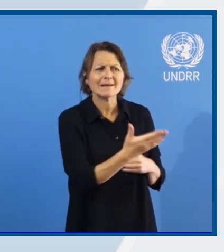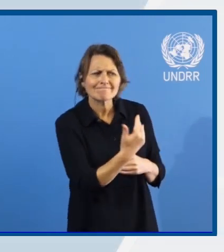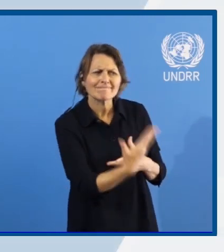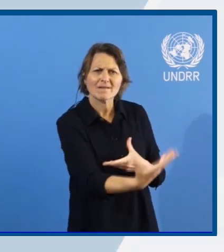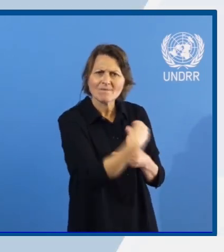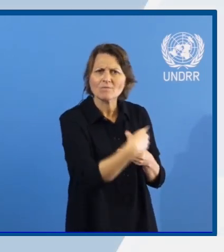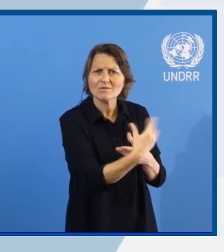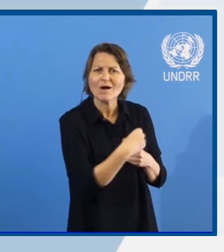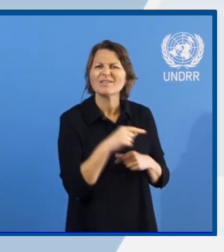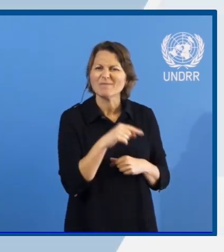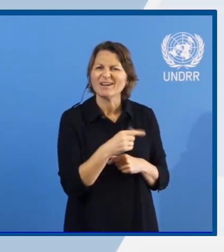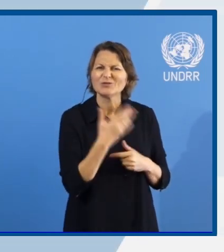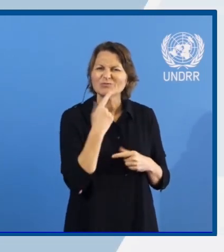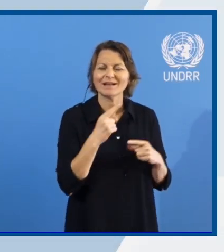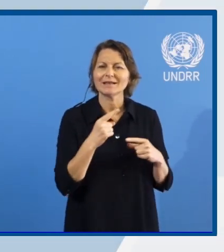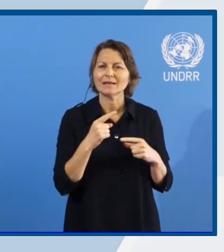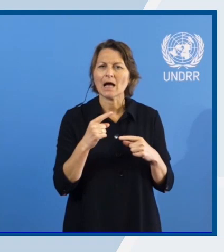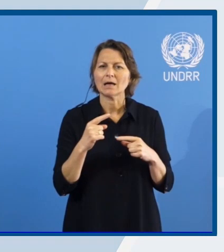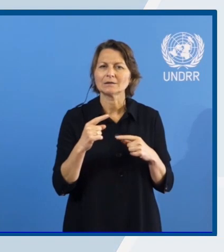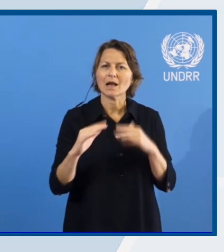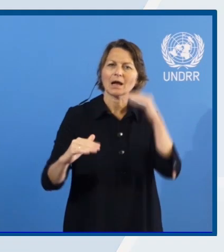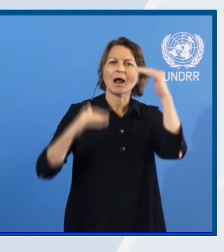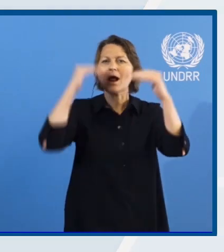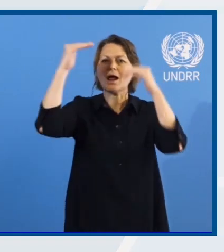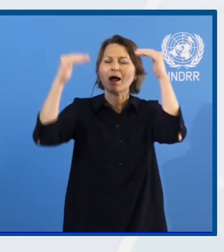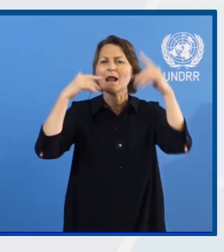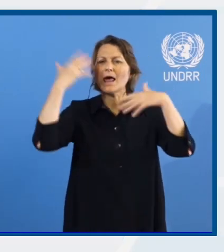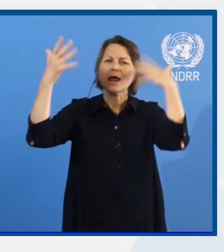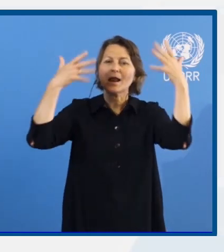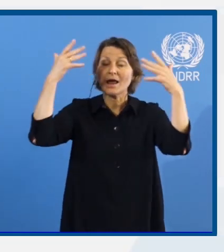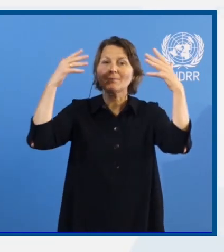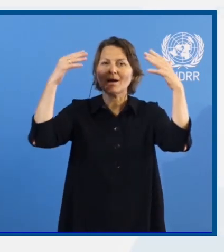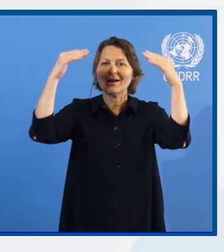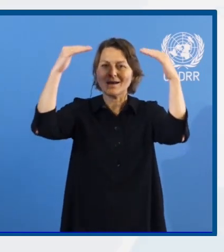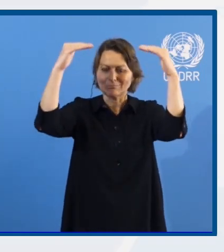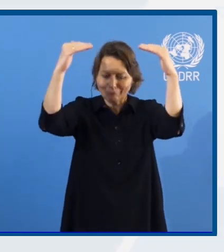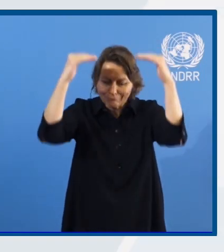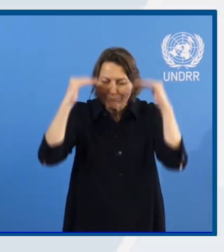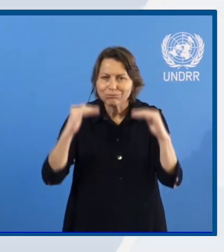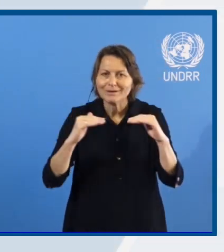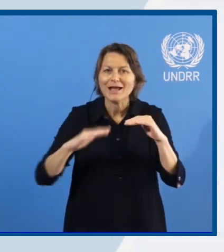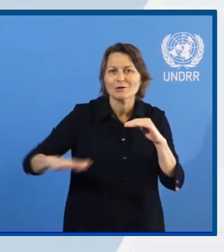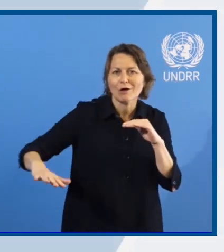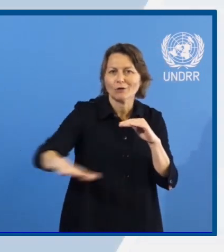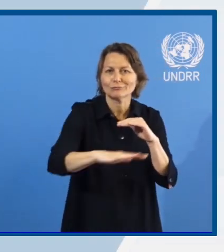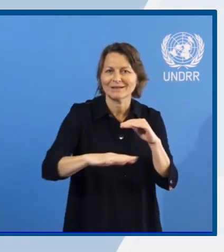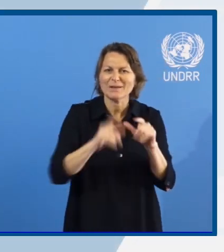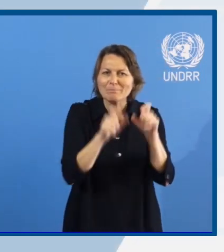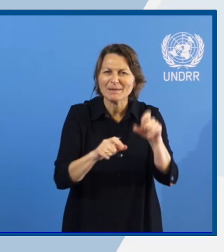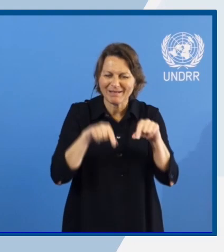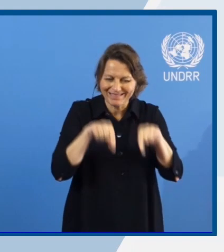to the user level on the ground is most difficult part of the work, I understand, from the countries like Bangladesh who are